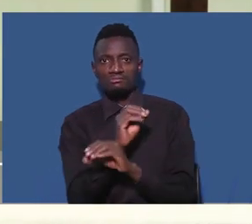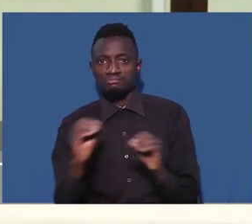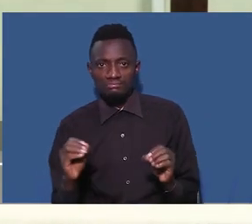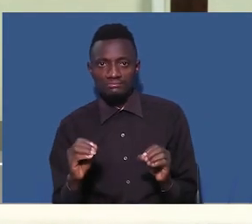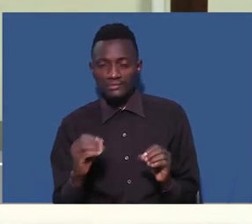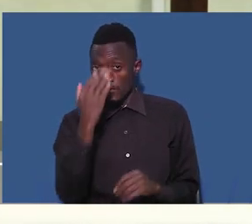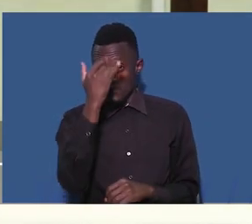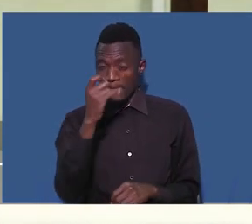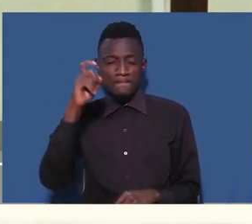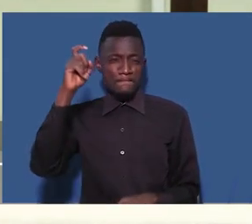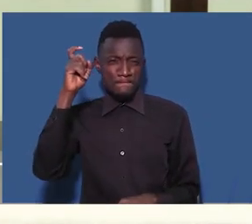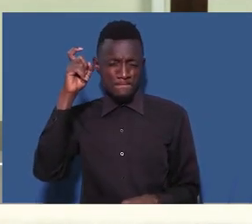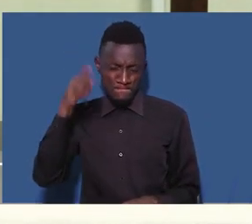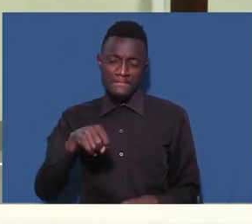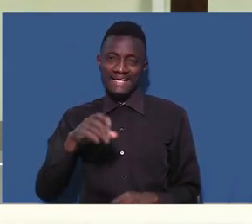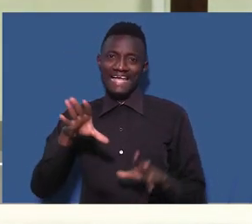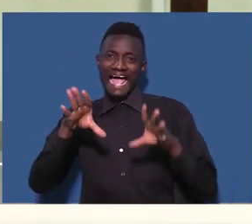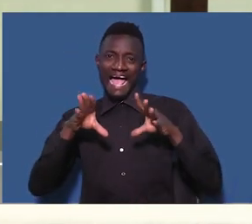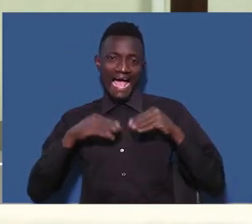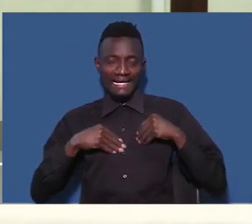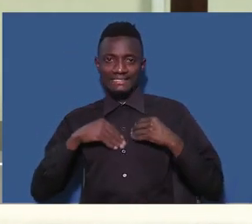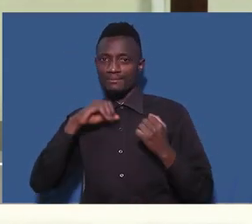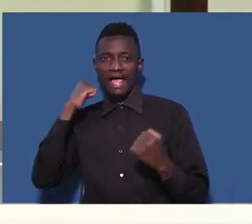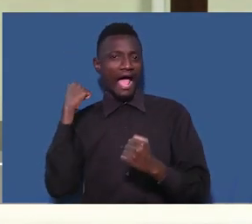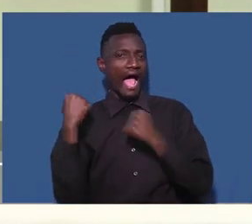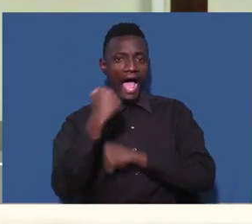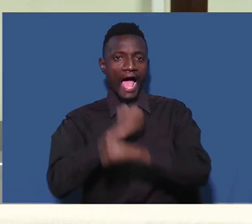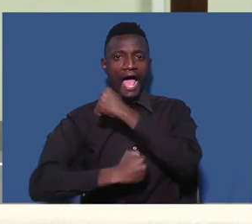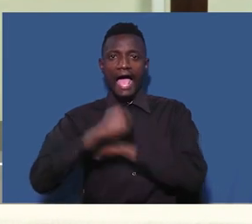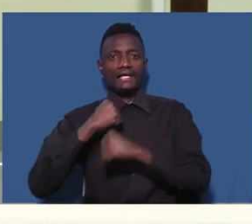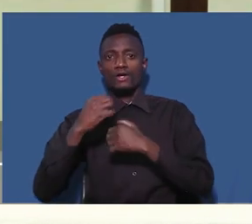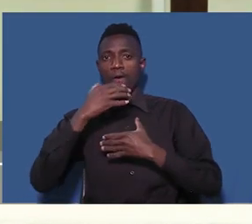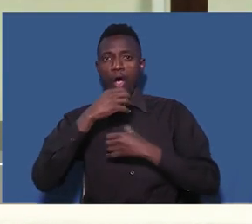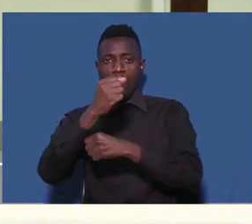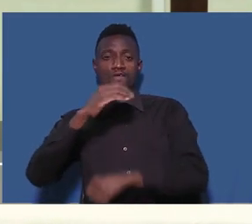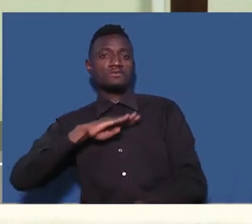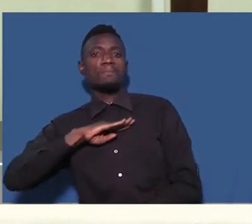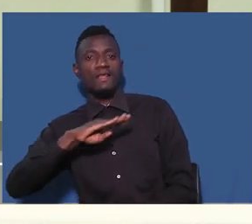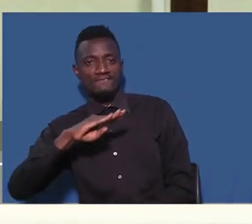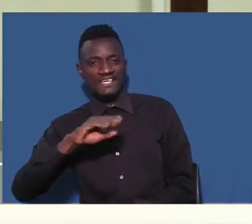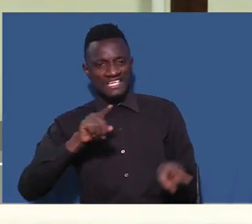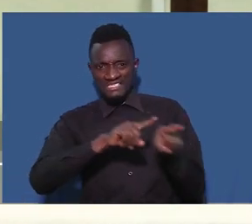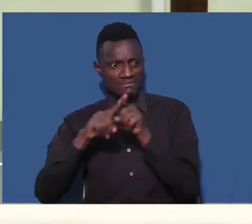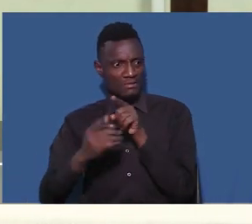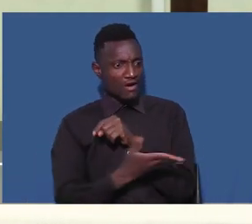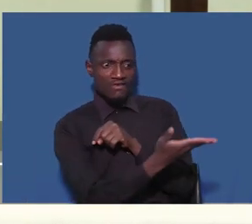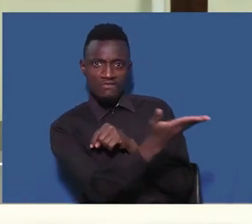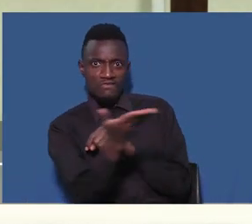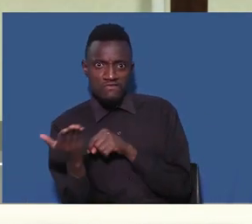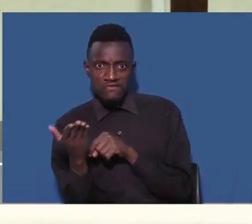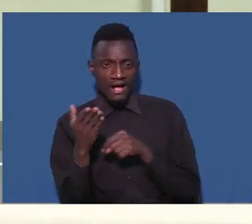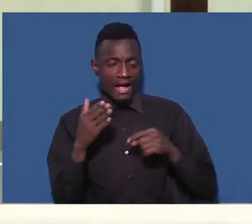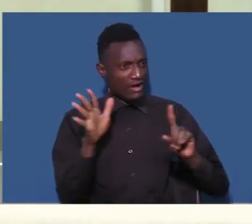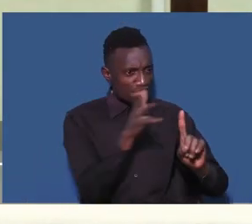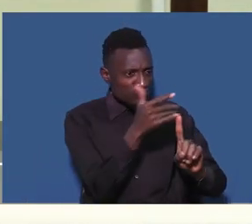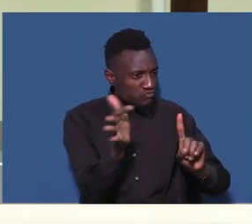do what you're supposed to do. For all you who are married out there, it took boldness for you to talk to your wife to